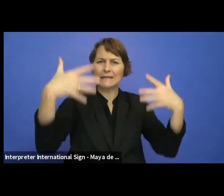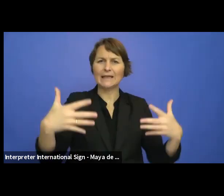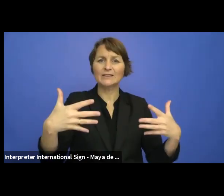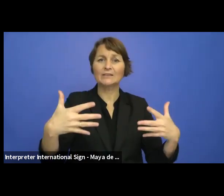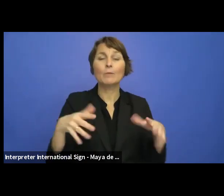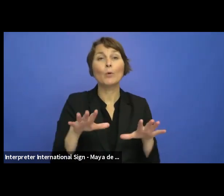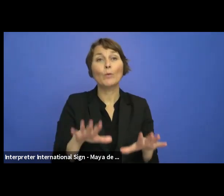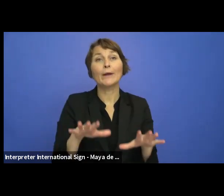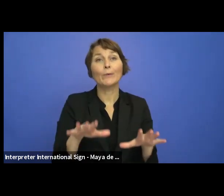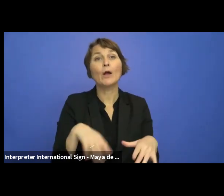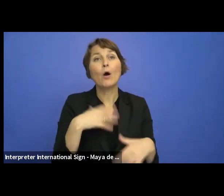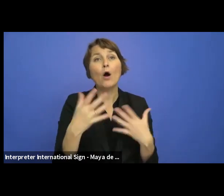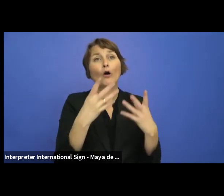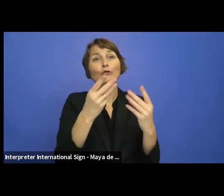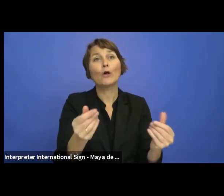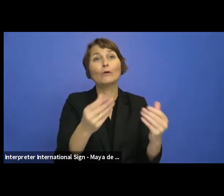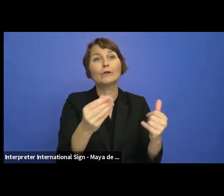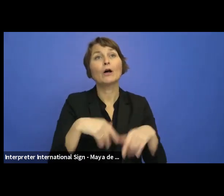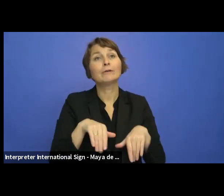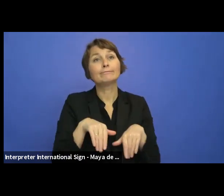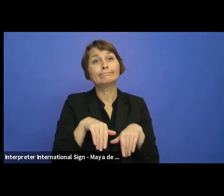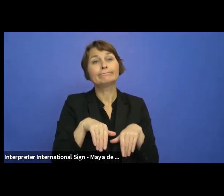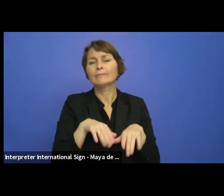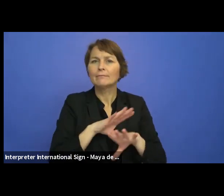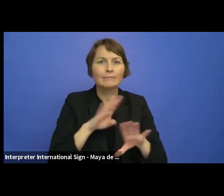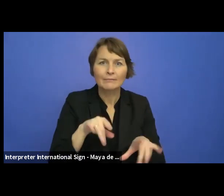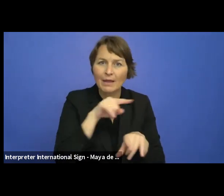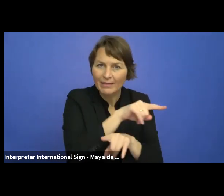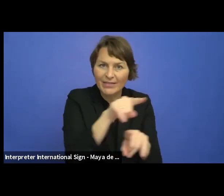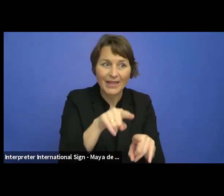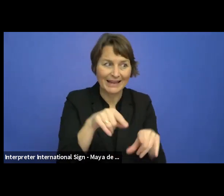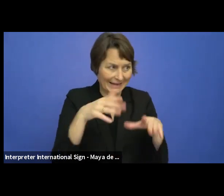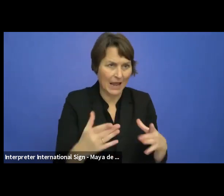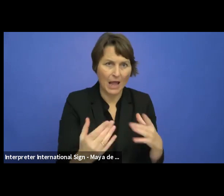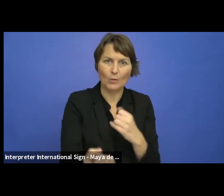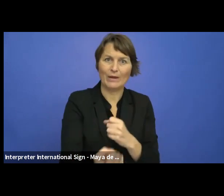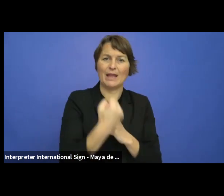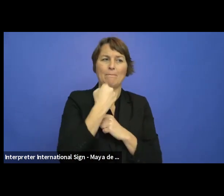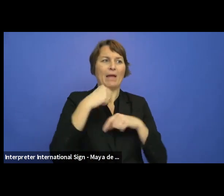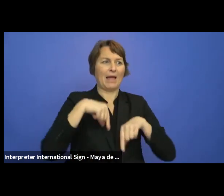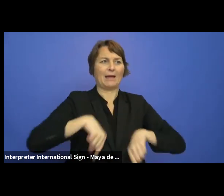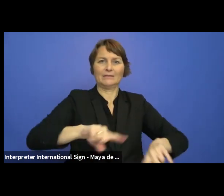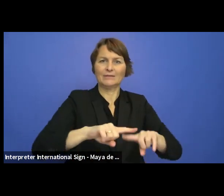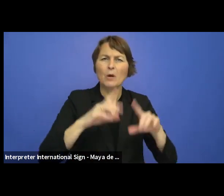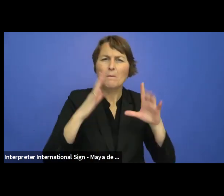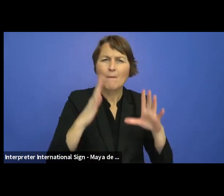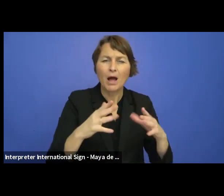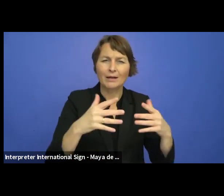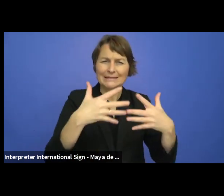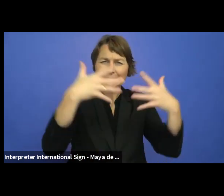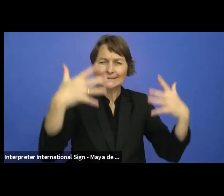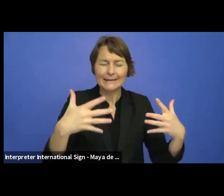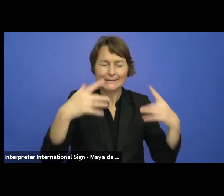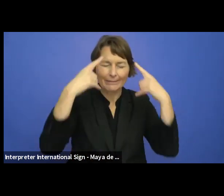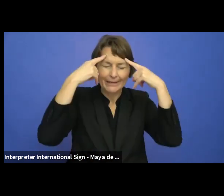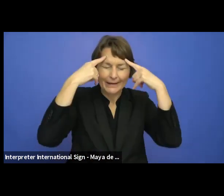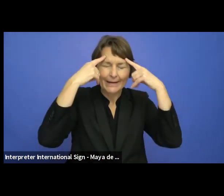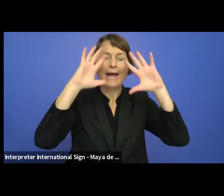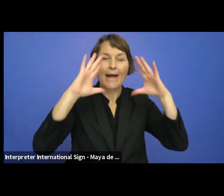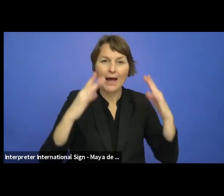to sort this out for us because it can't. It brought us here. We've got to change the system, and that means a step change in cultural